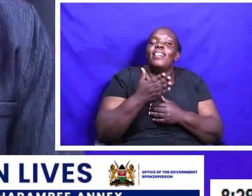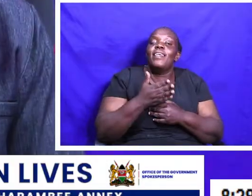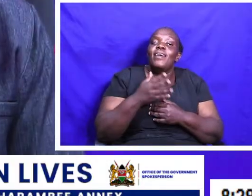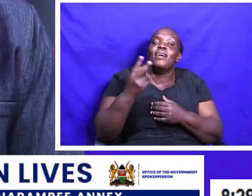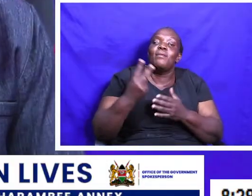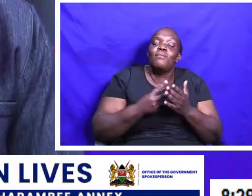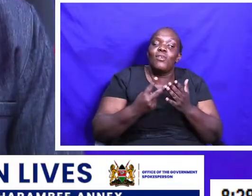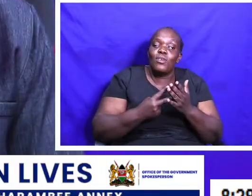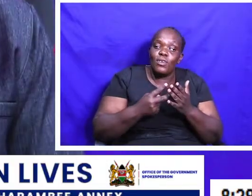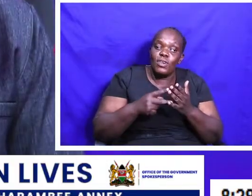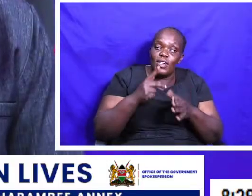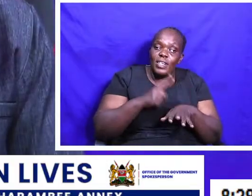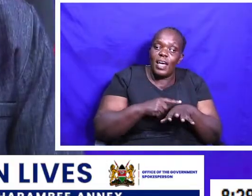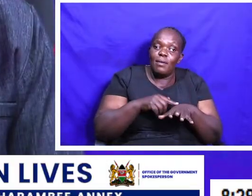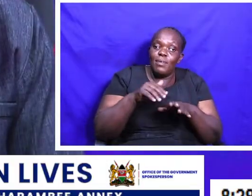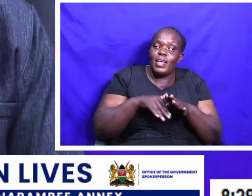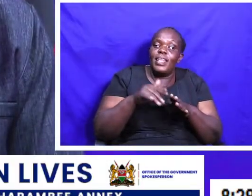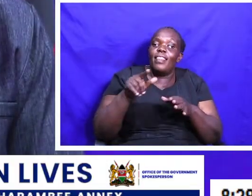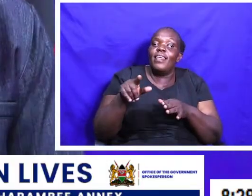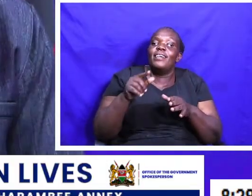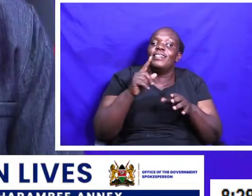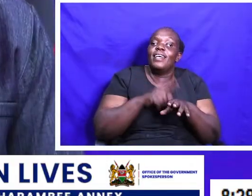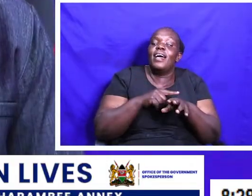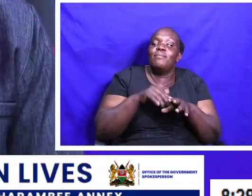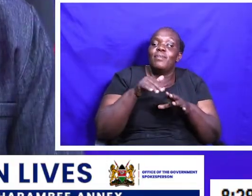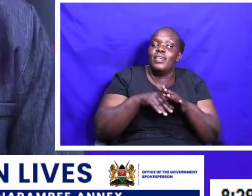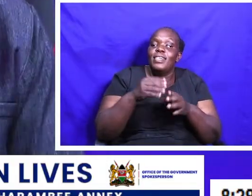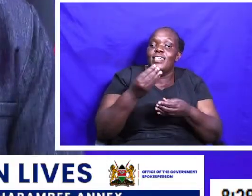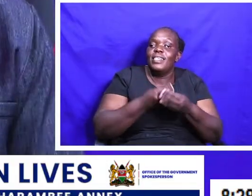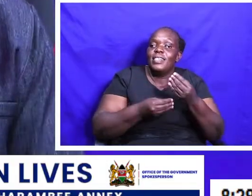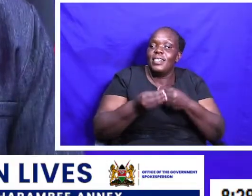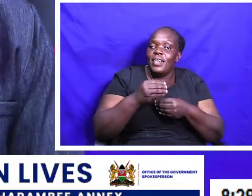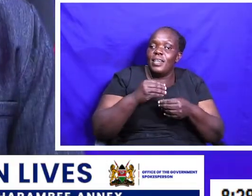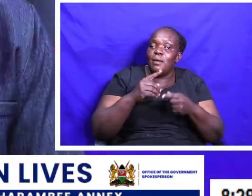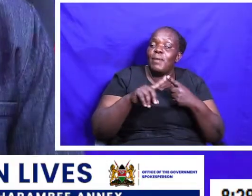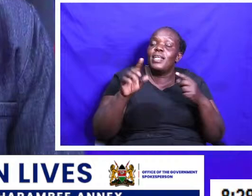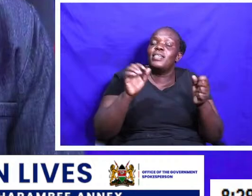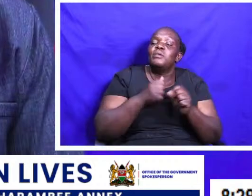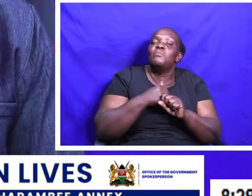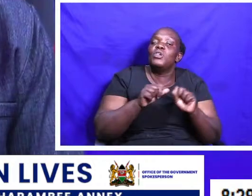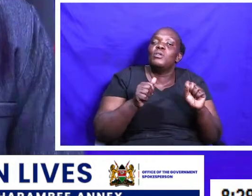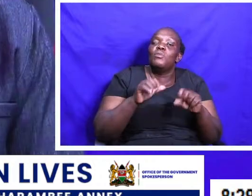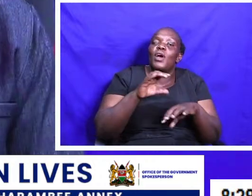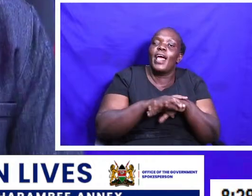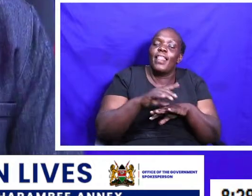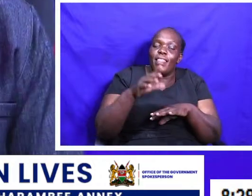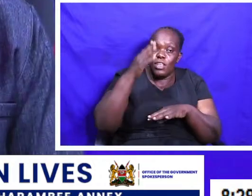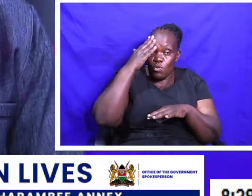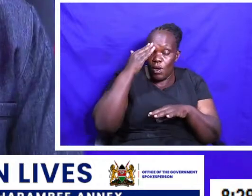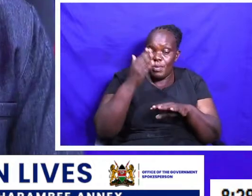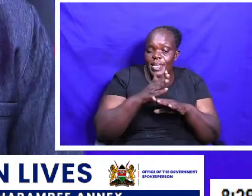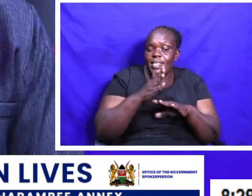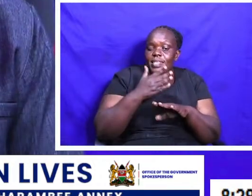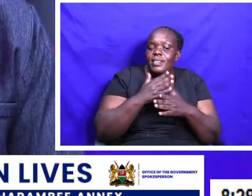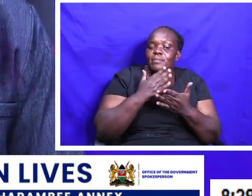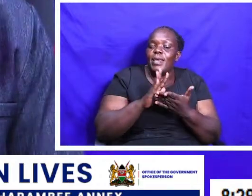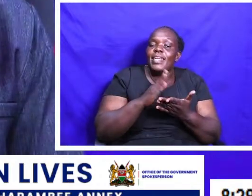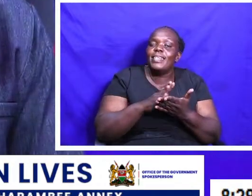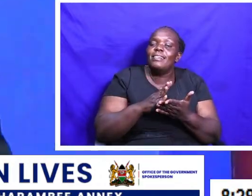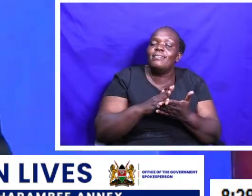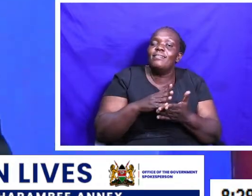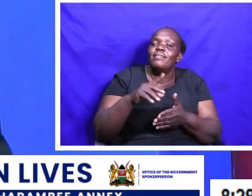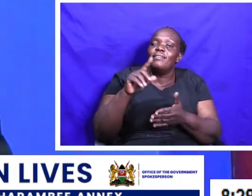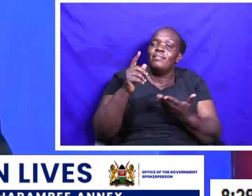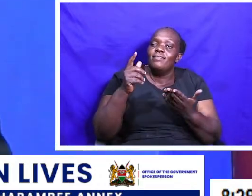a small scale when I was that time in trade. But we could not scale it up because of the expense.